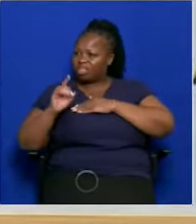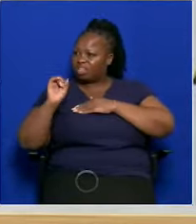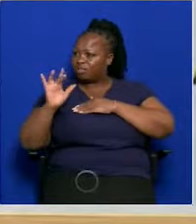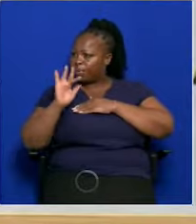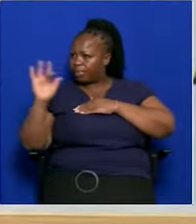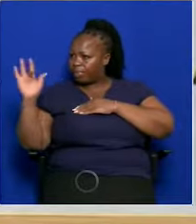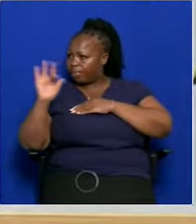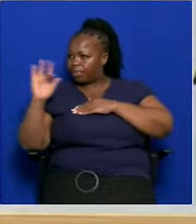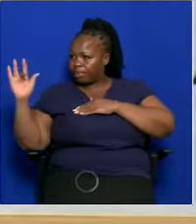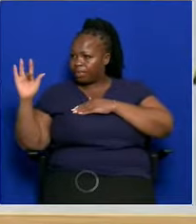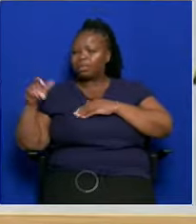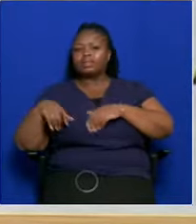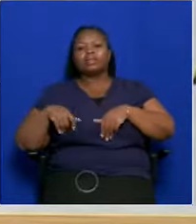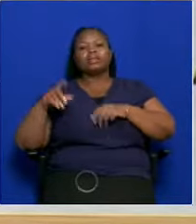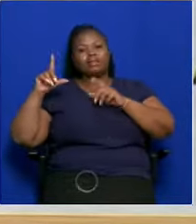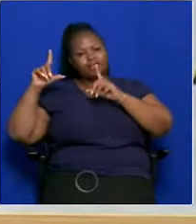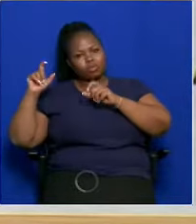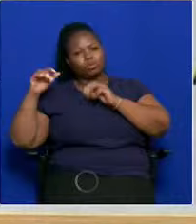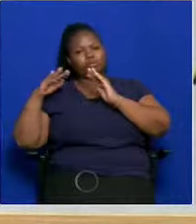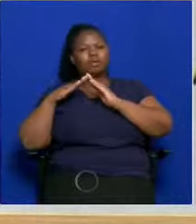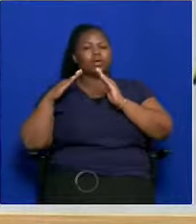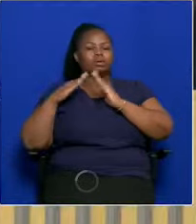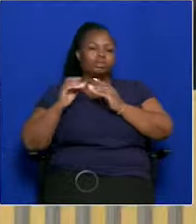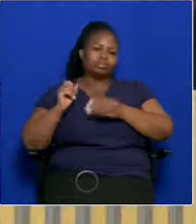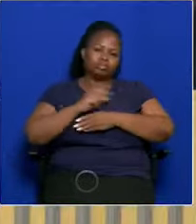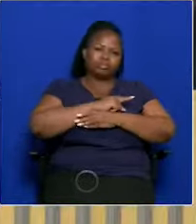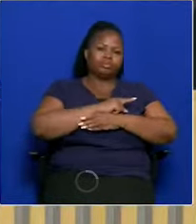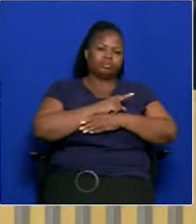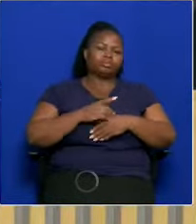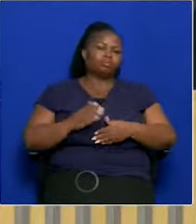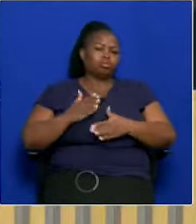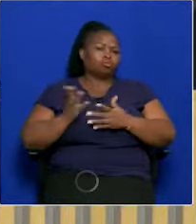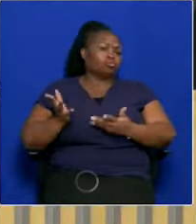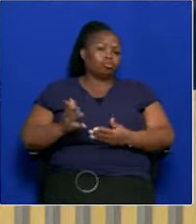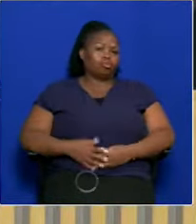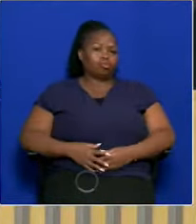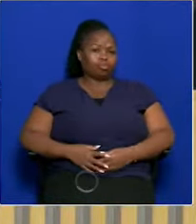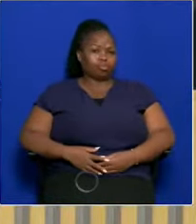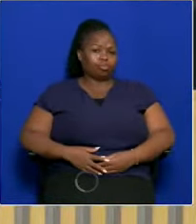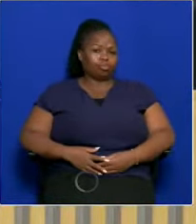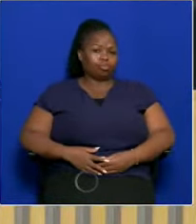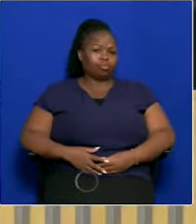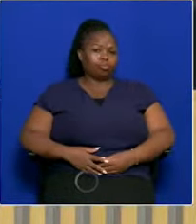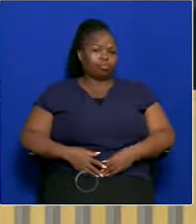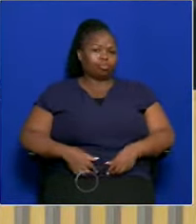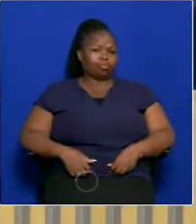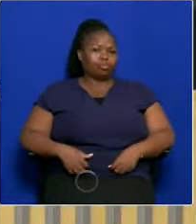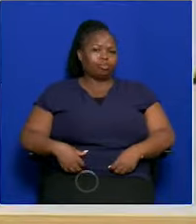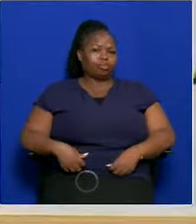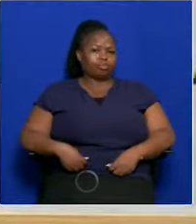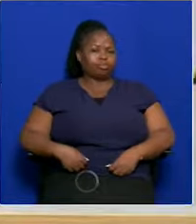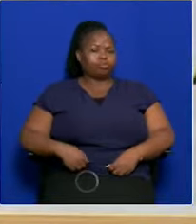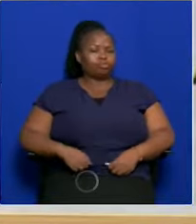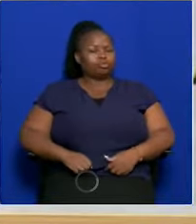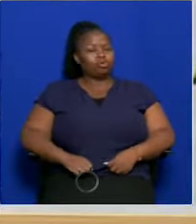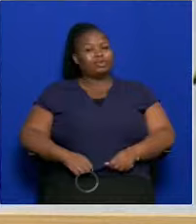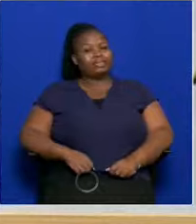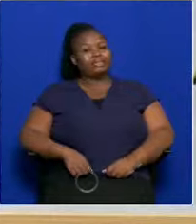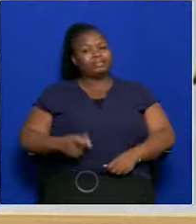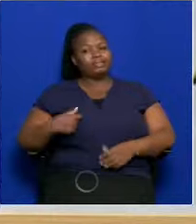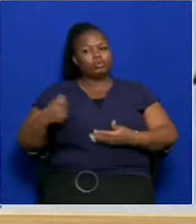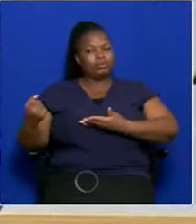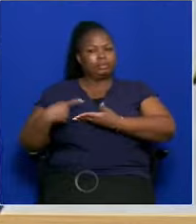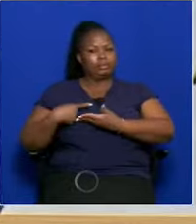take the photo of the house and send it to you. That is how he is. So he was sending to us to say, this is what